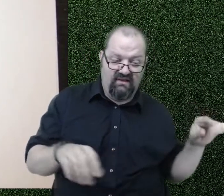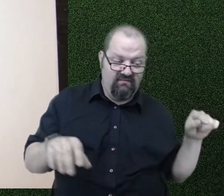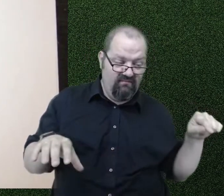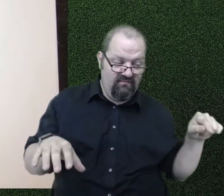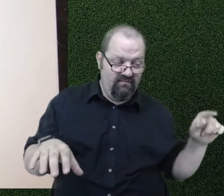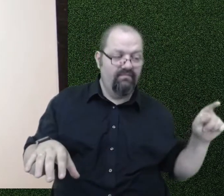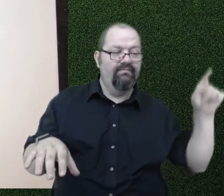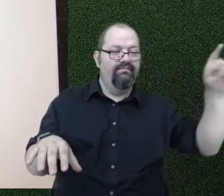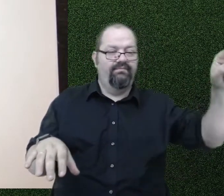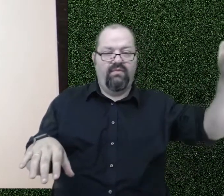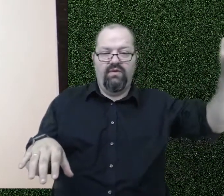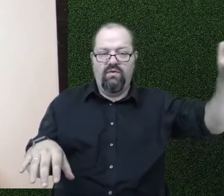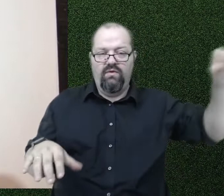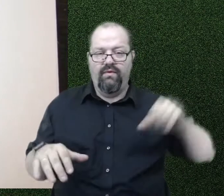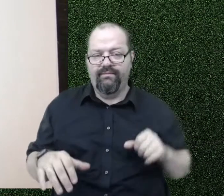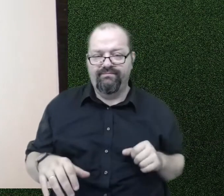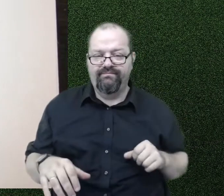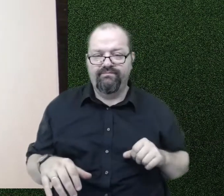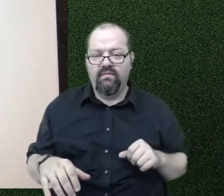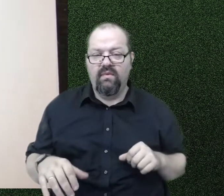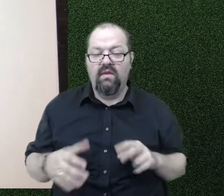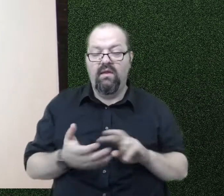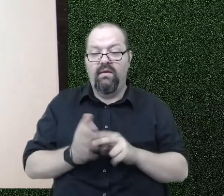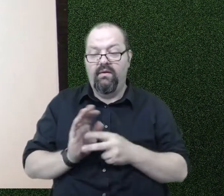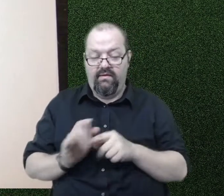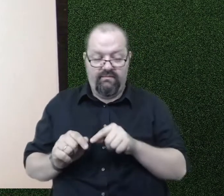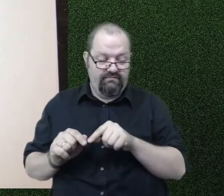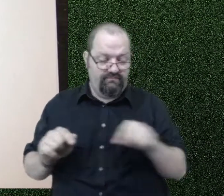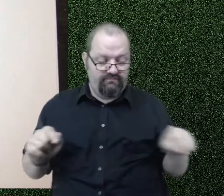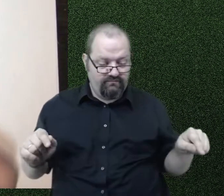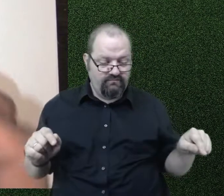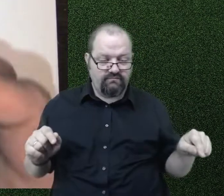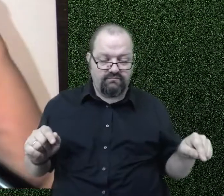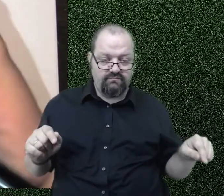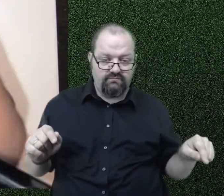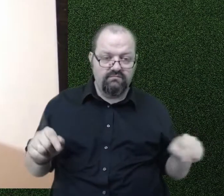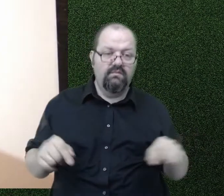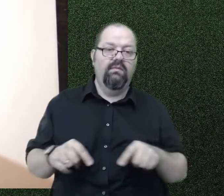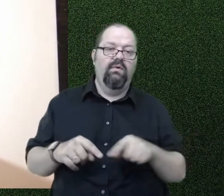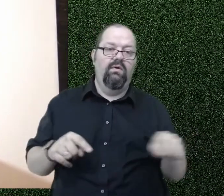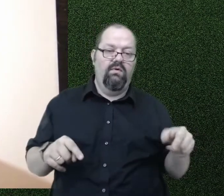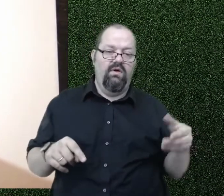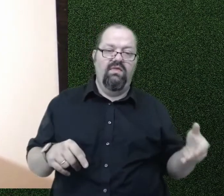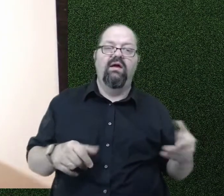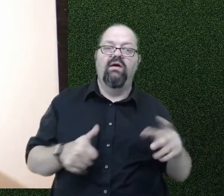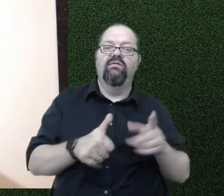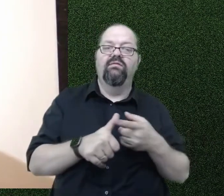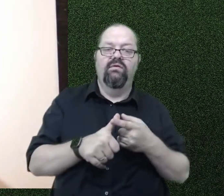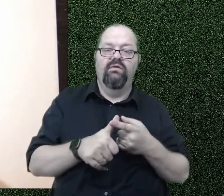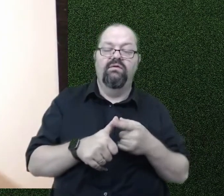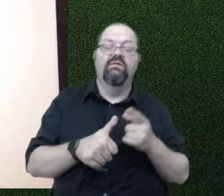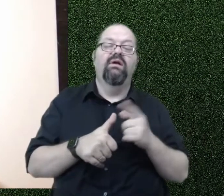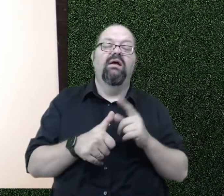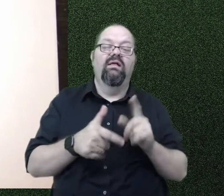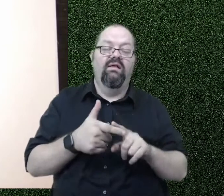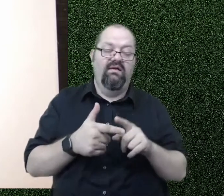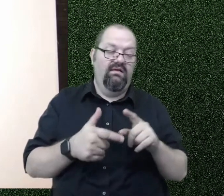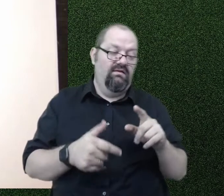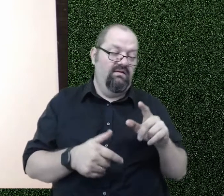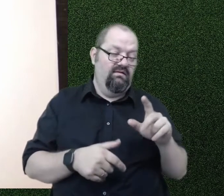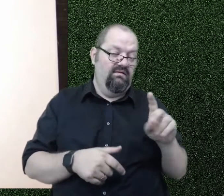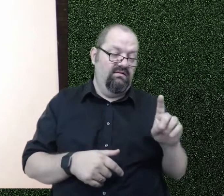could exhibit some displacement. I go from Tulsa to DC, and then DC to New